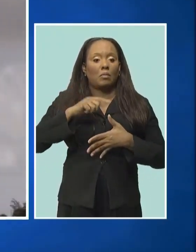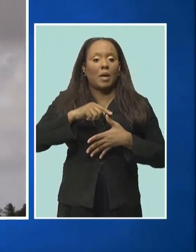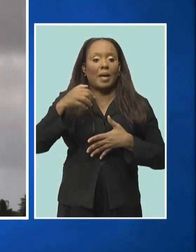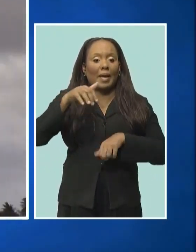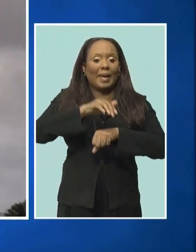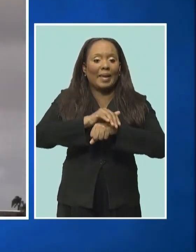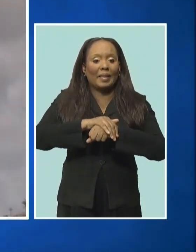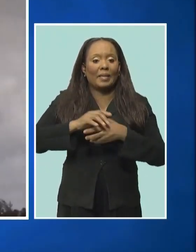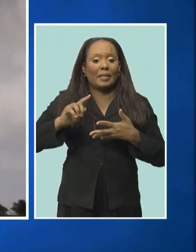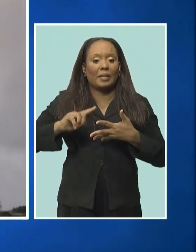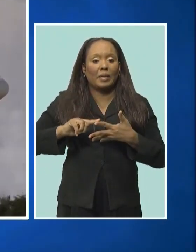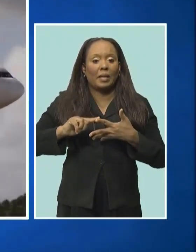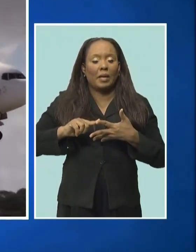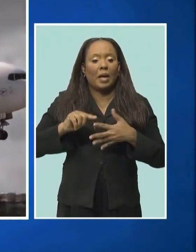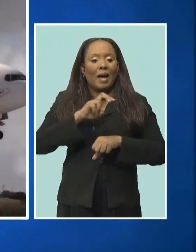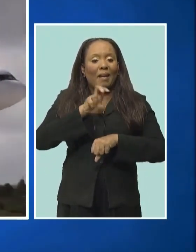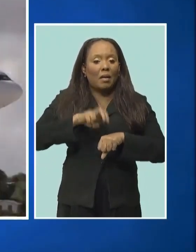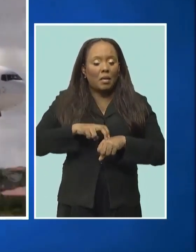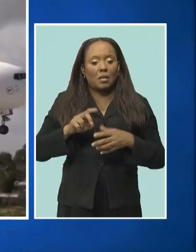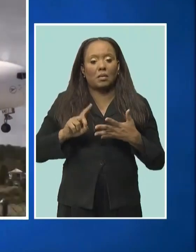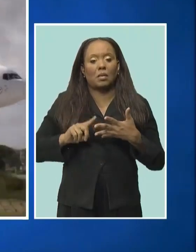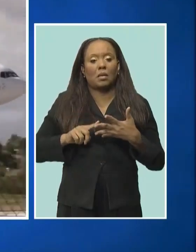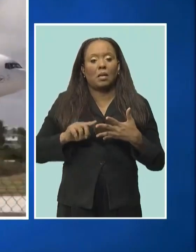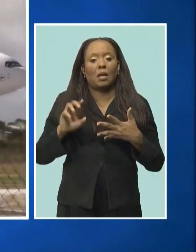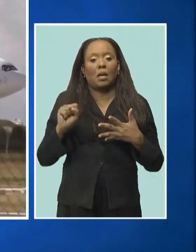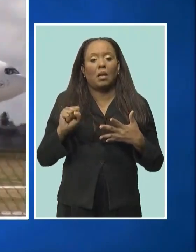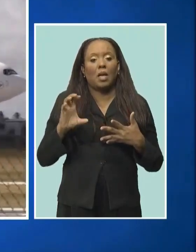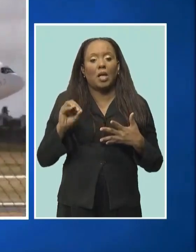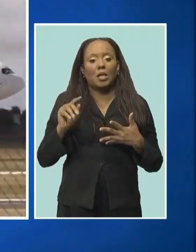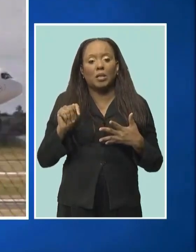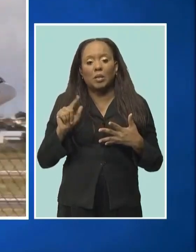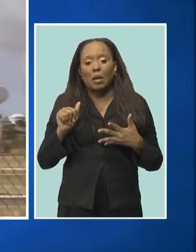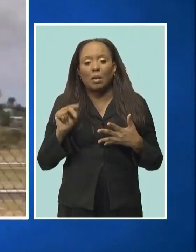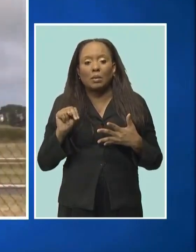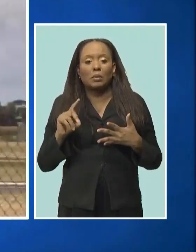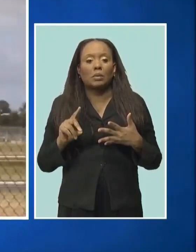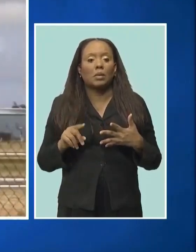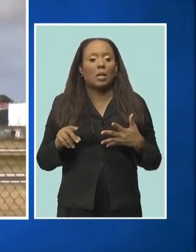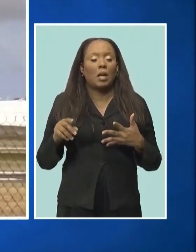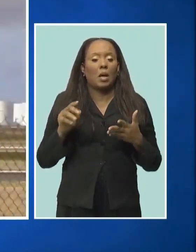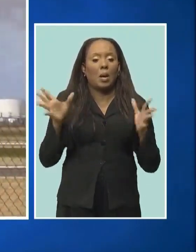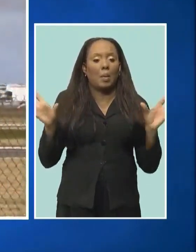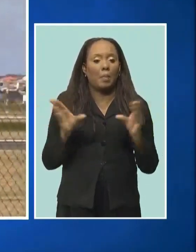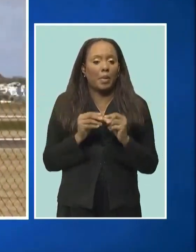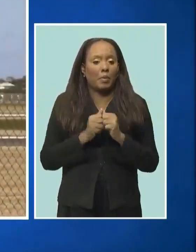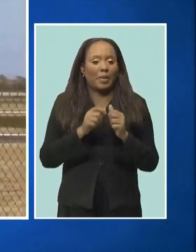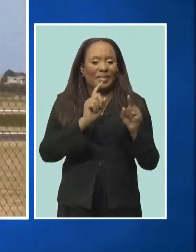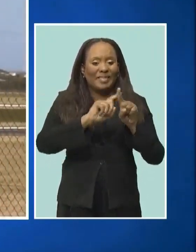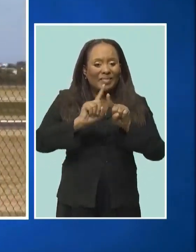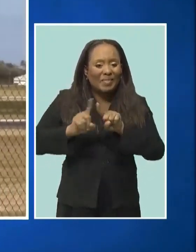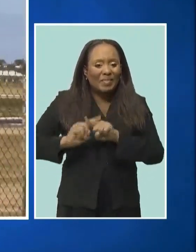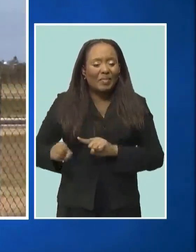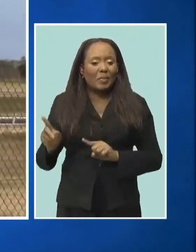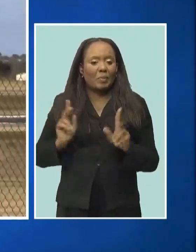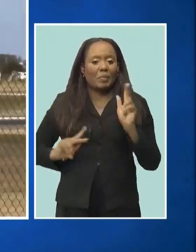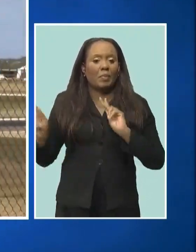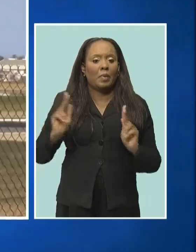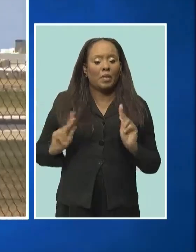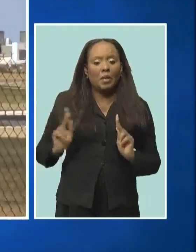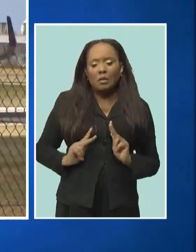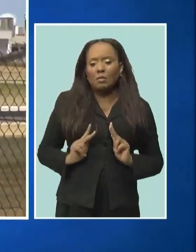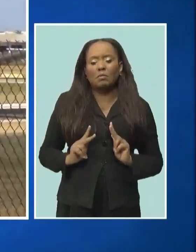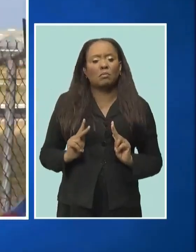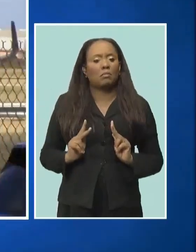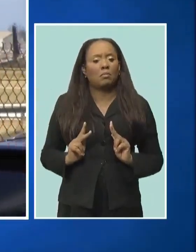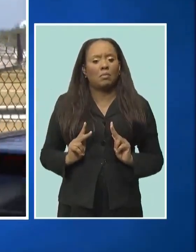top travel partners, including tour operators, travel agents and airlines, to assess Barbados' position in the market and